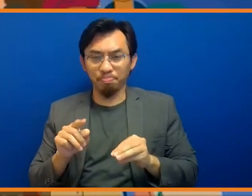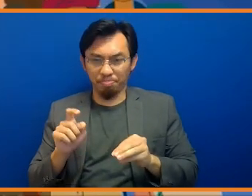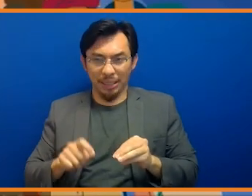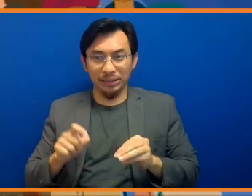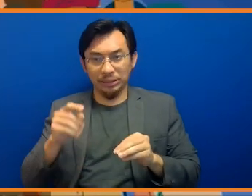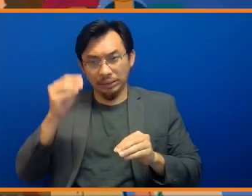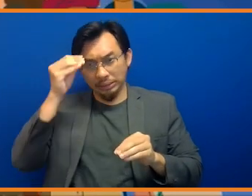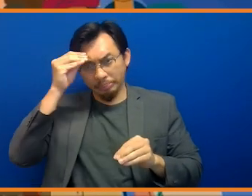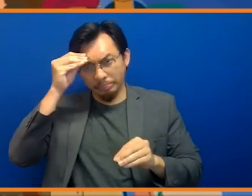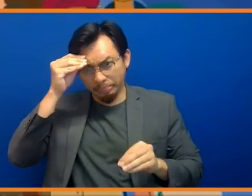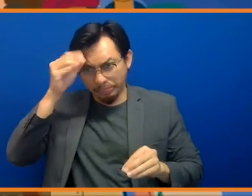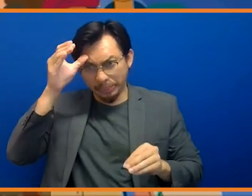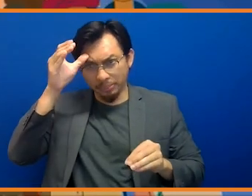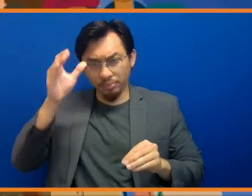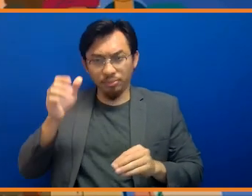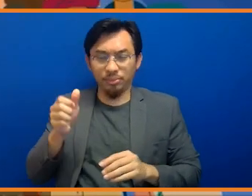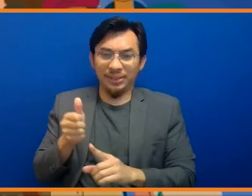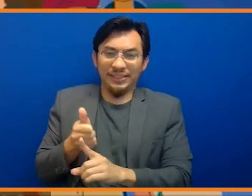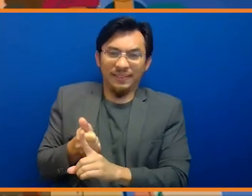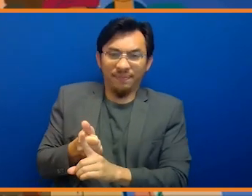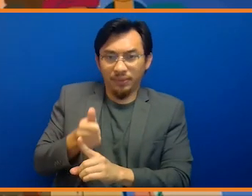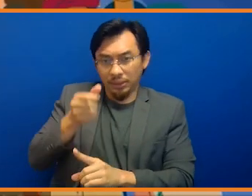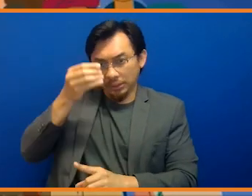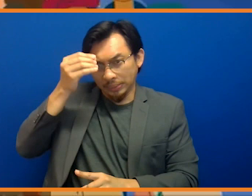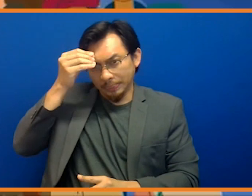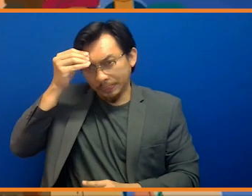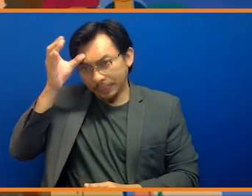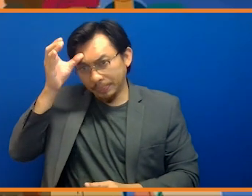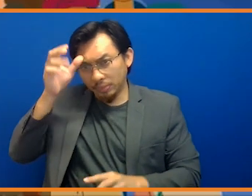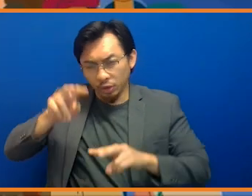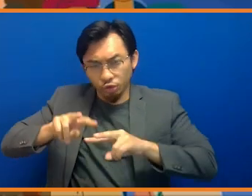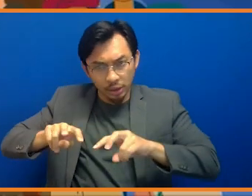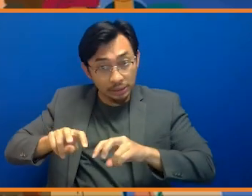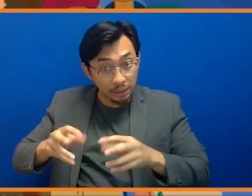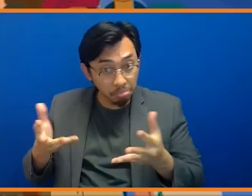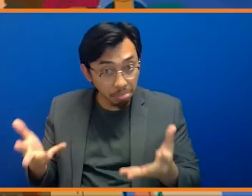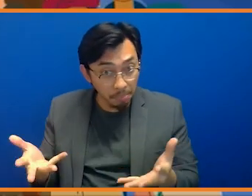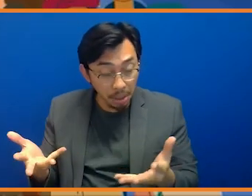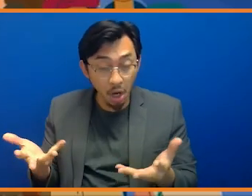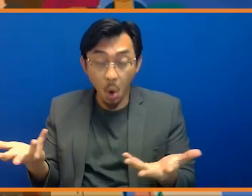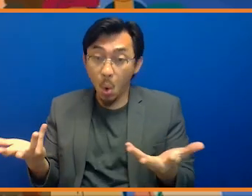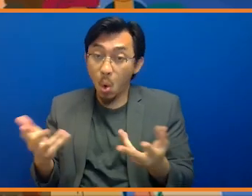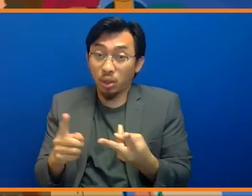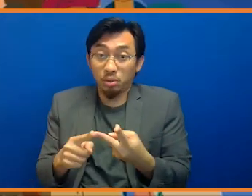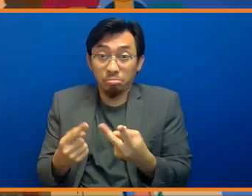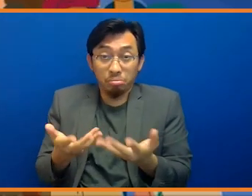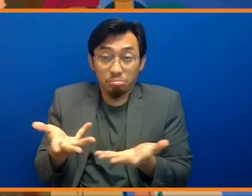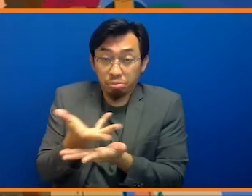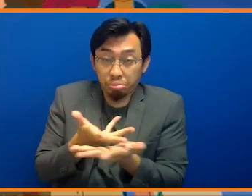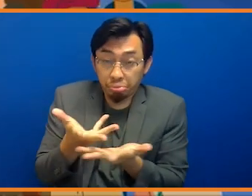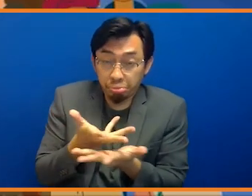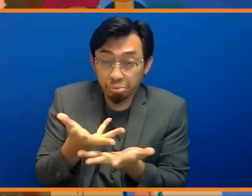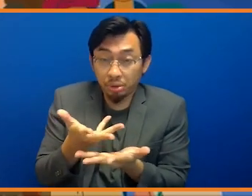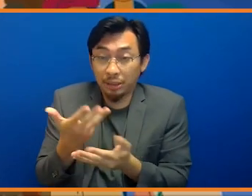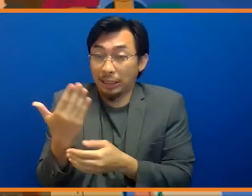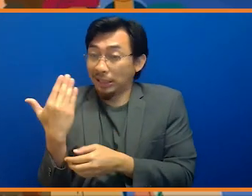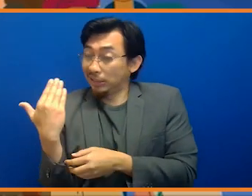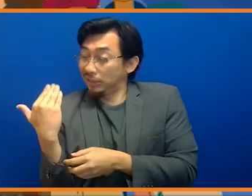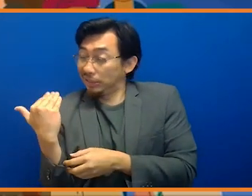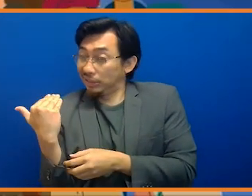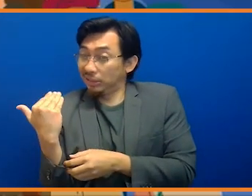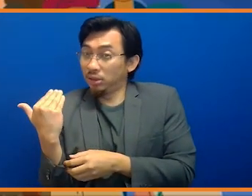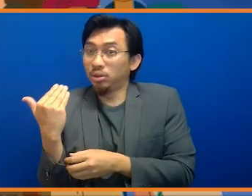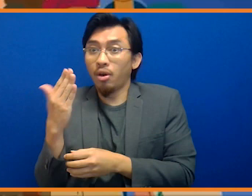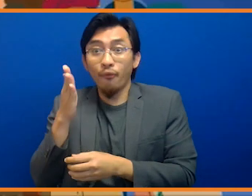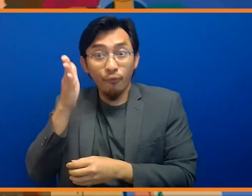increase the knowledge capacity themselves through research, maybe or doing discussion on recent and